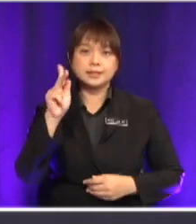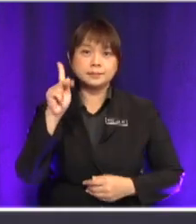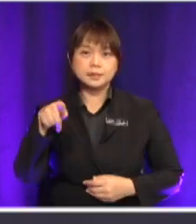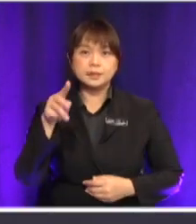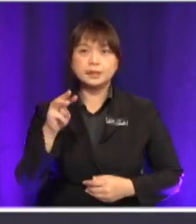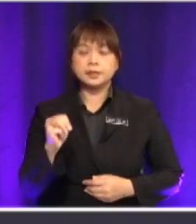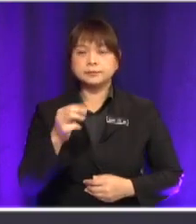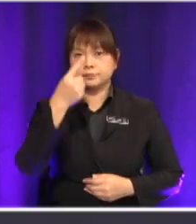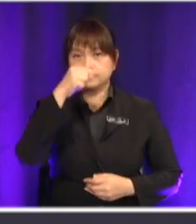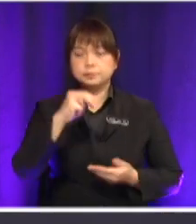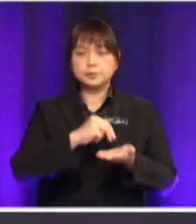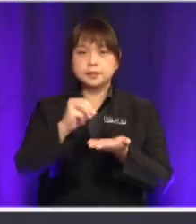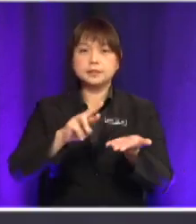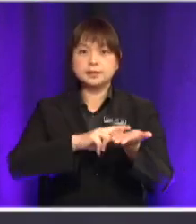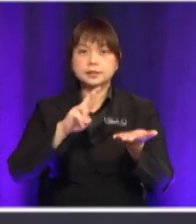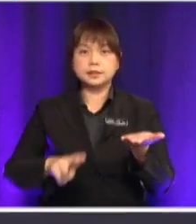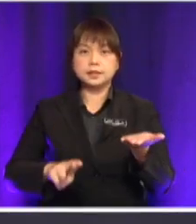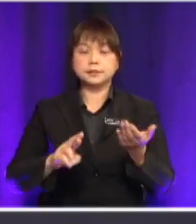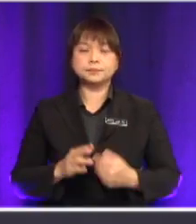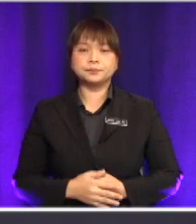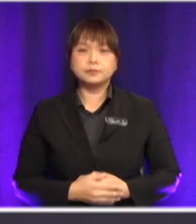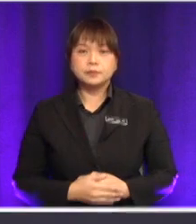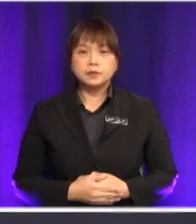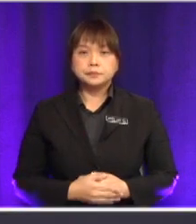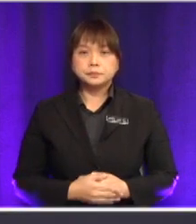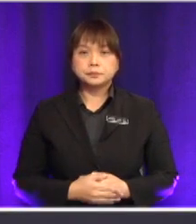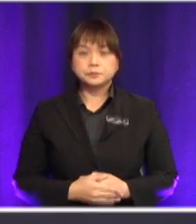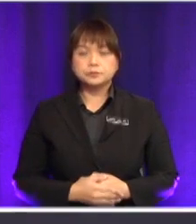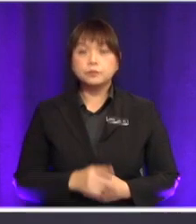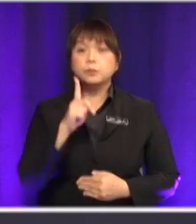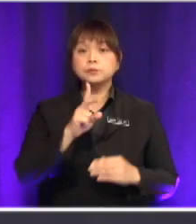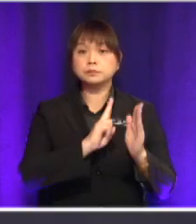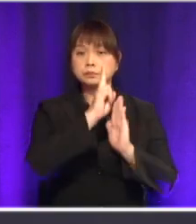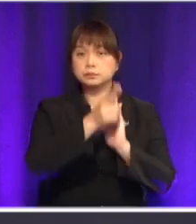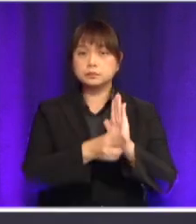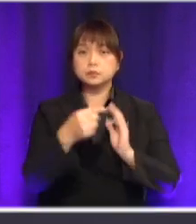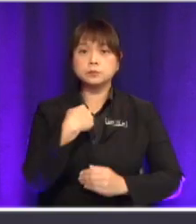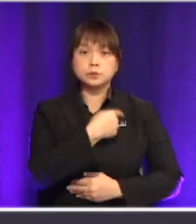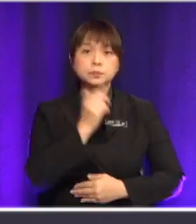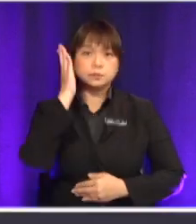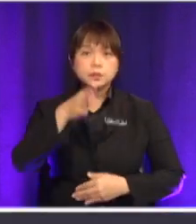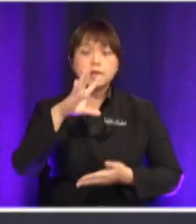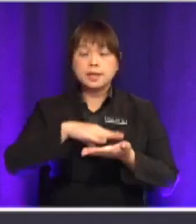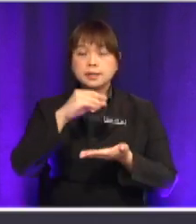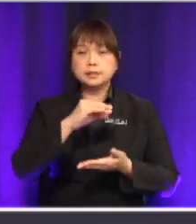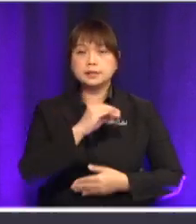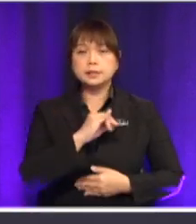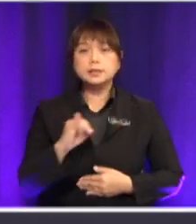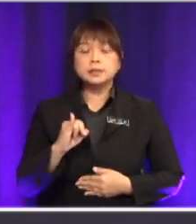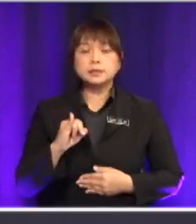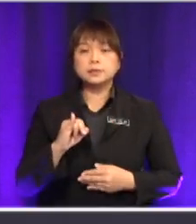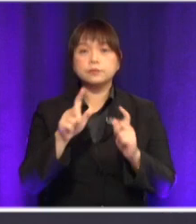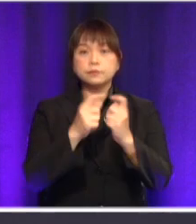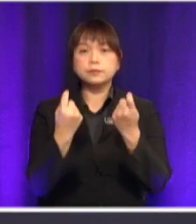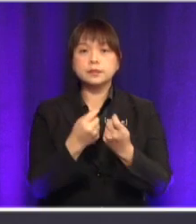Menengah Rendah with me, Syafiqah Farahin. And today for the whole 1 hour, we are going to be learning Bahasa Inggeris for Form